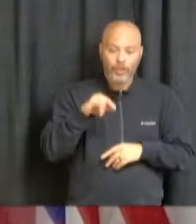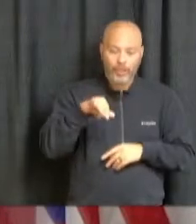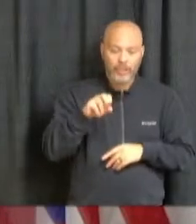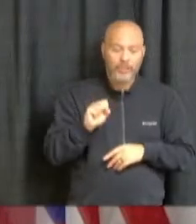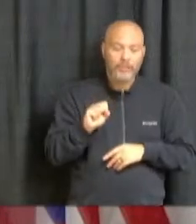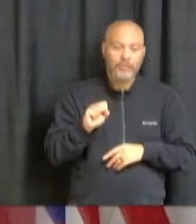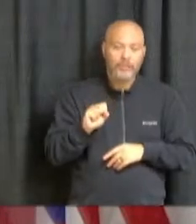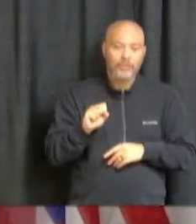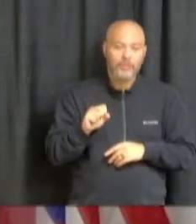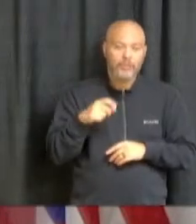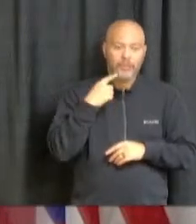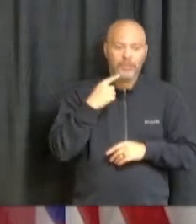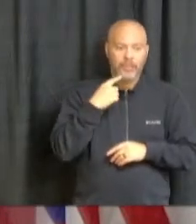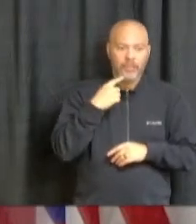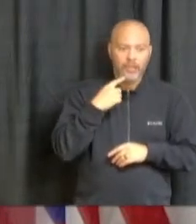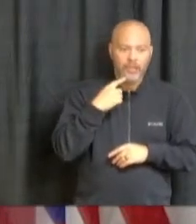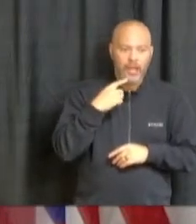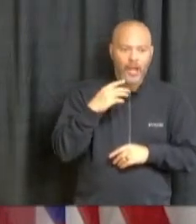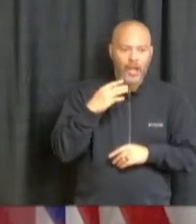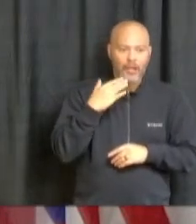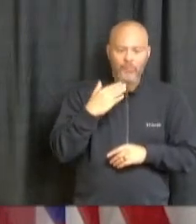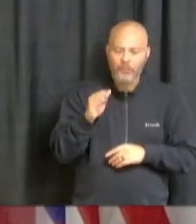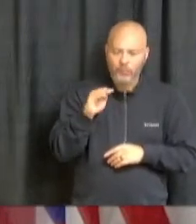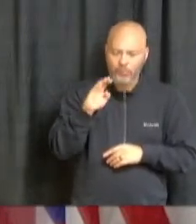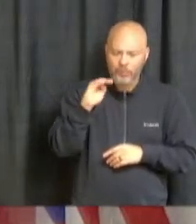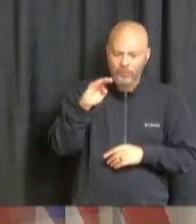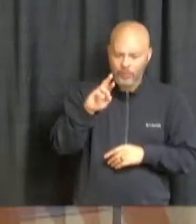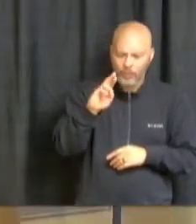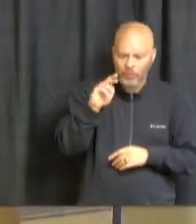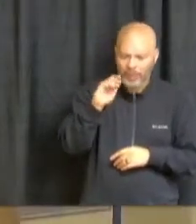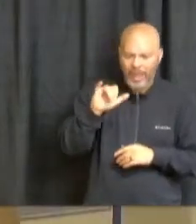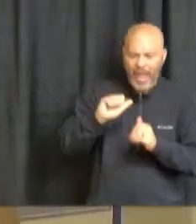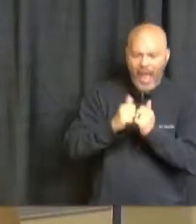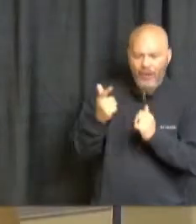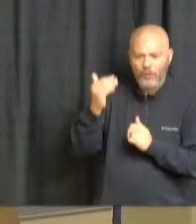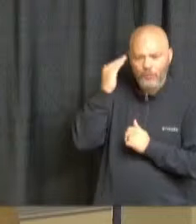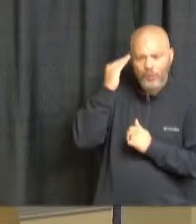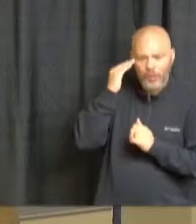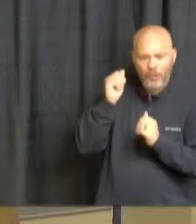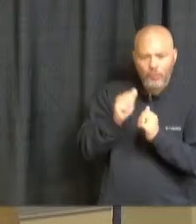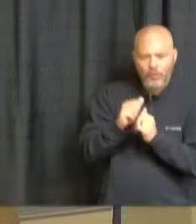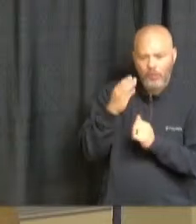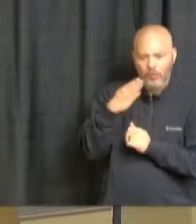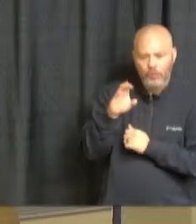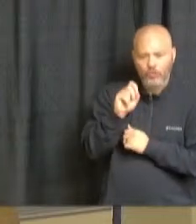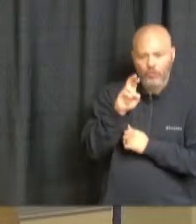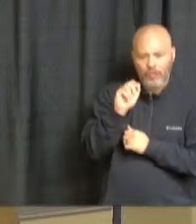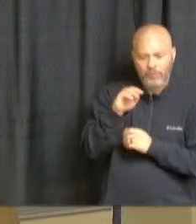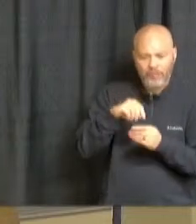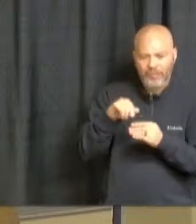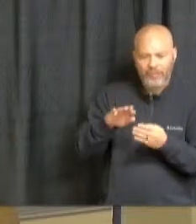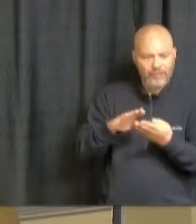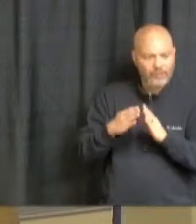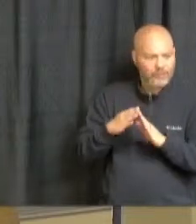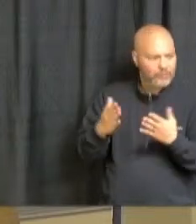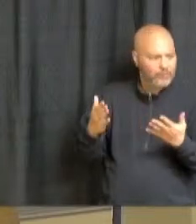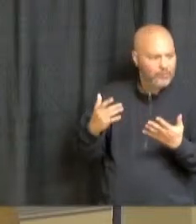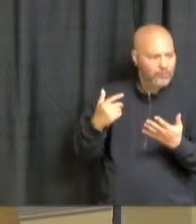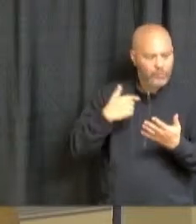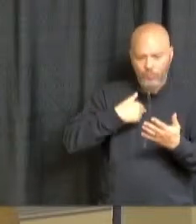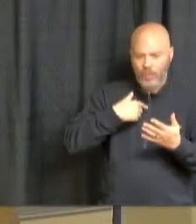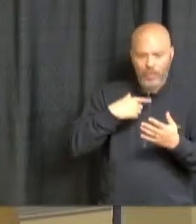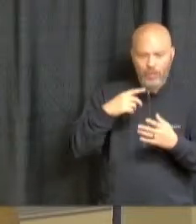Mayor. Good evening, Mr. McKay. Real quick, how familiar are you with the blue streams in this area? Oh, we deal with them every